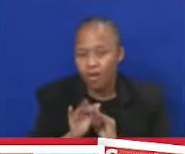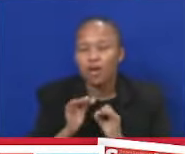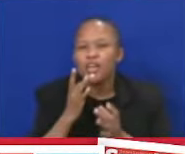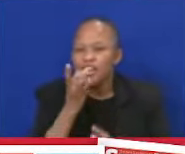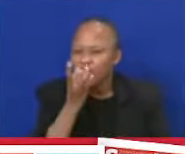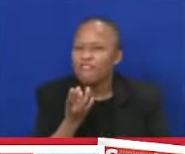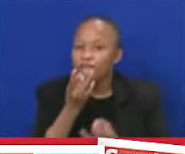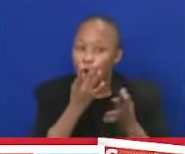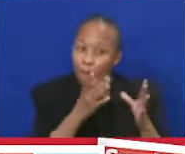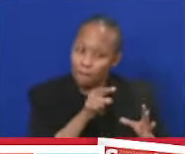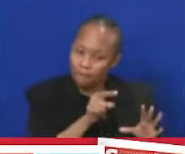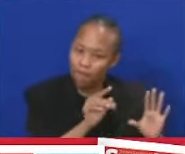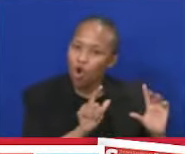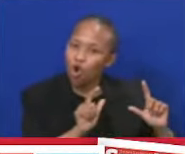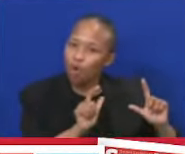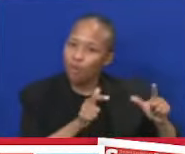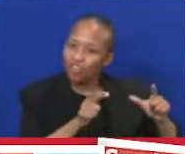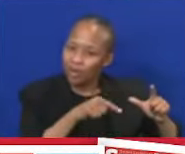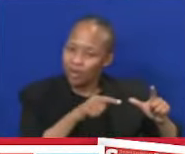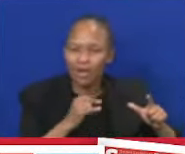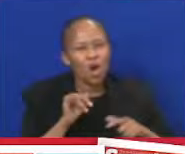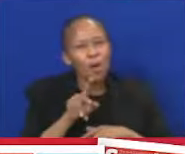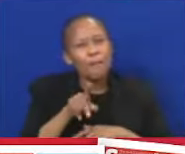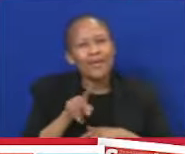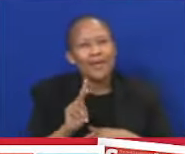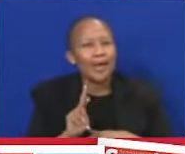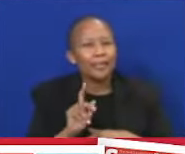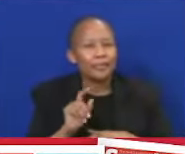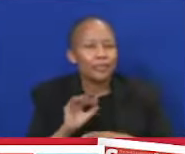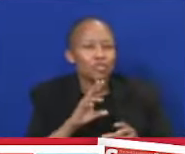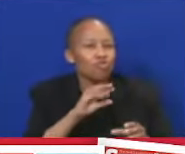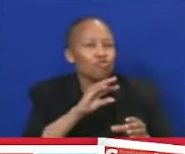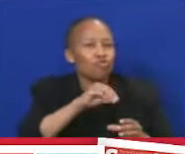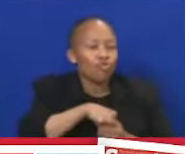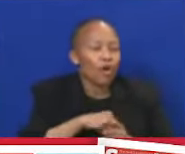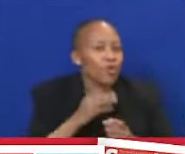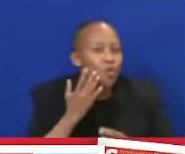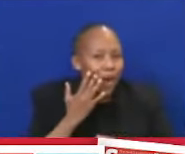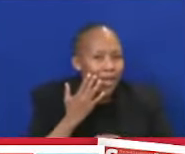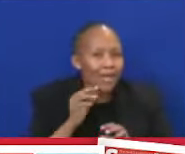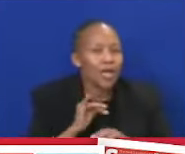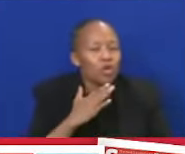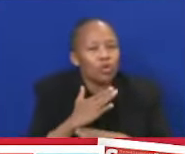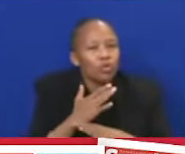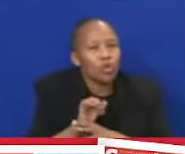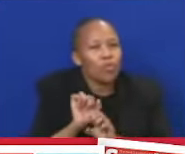the PKTT and what was your title within the entity.